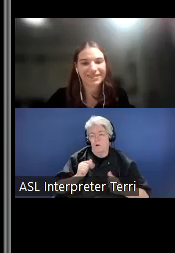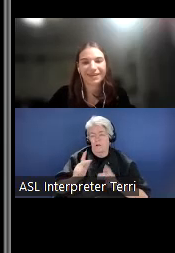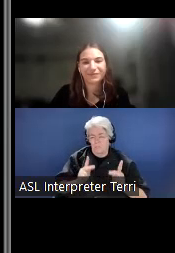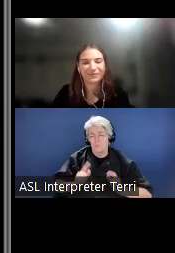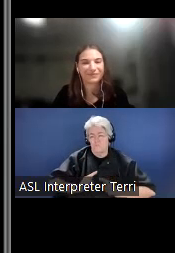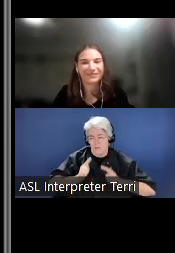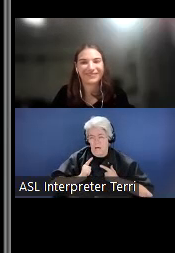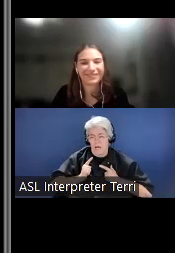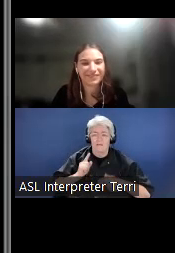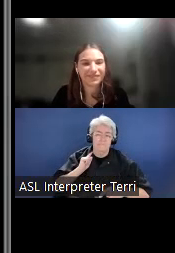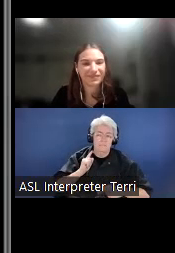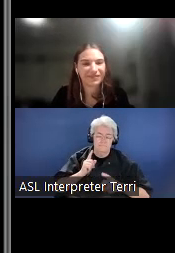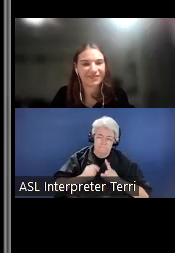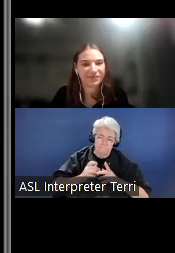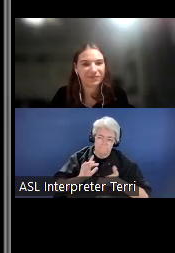Next slide.